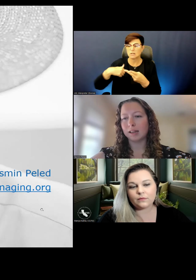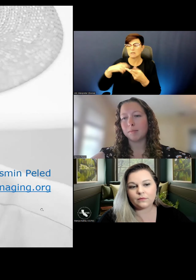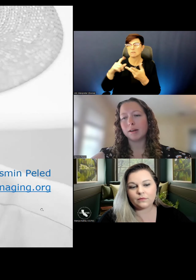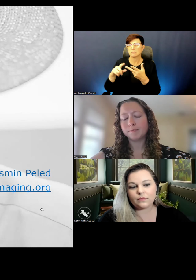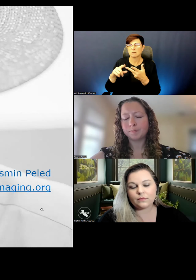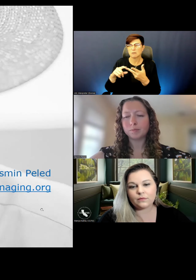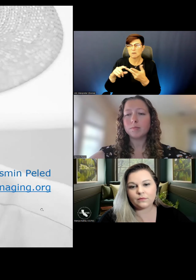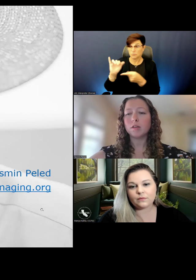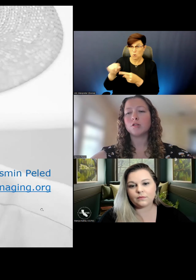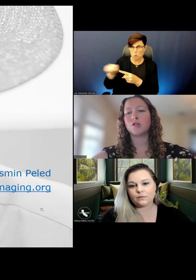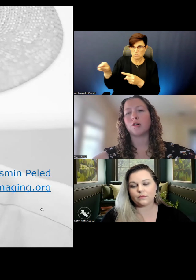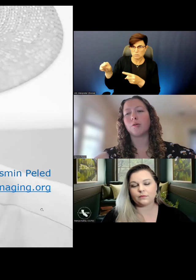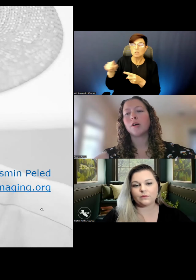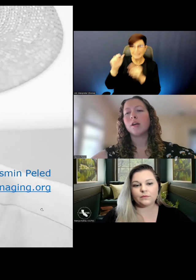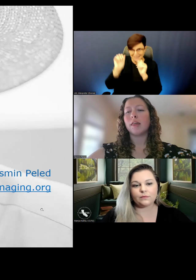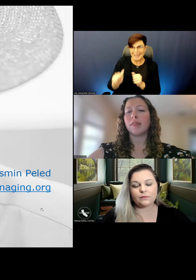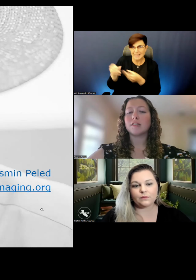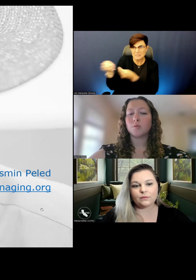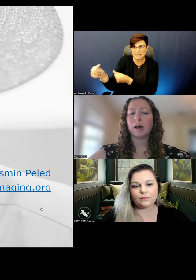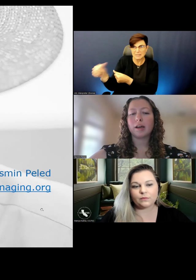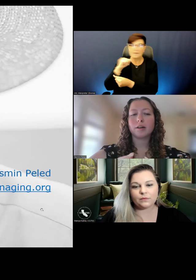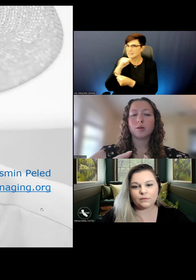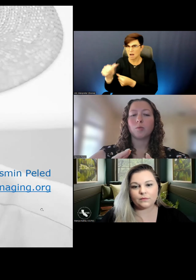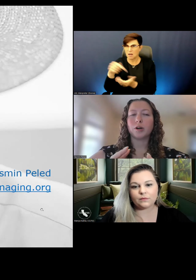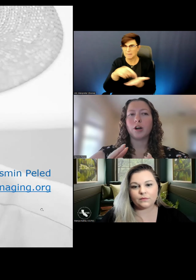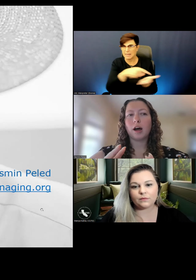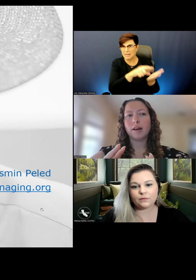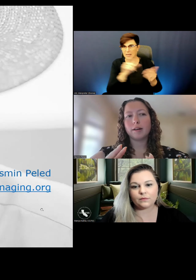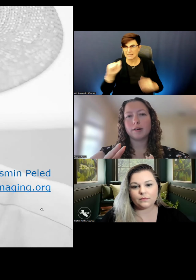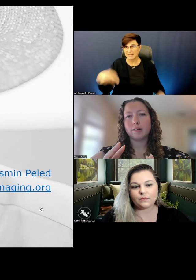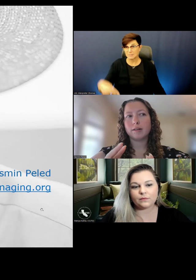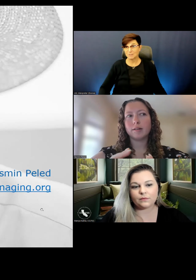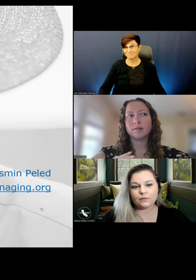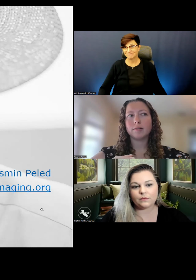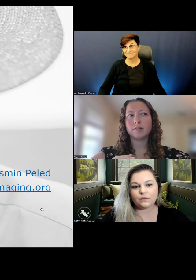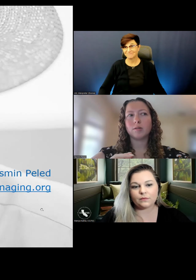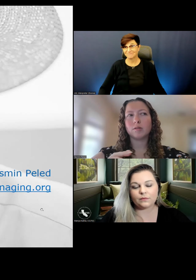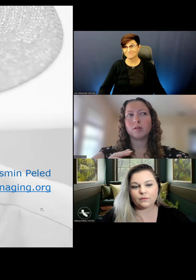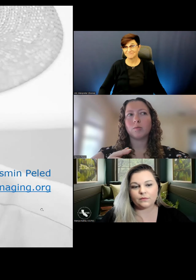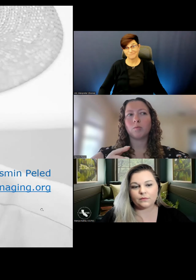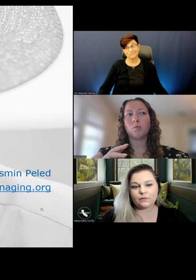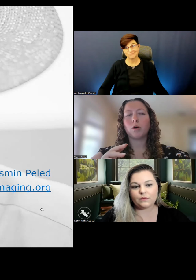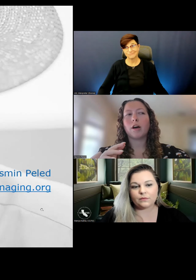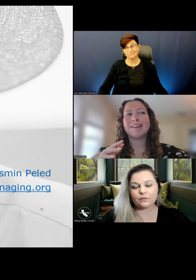the GAN limit. So that's why we're not